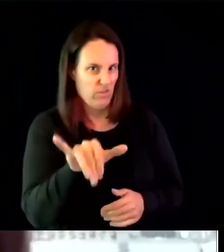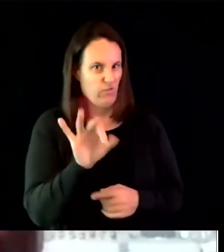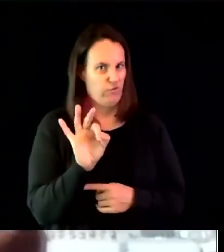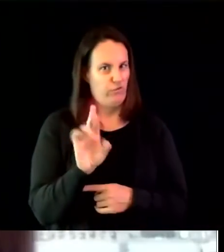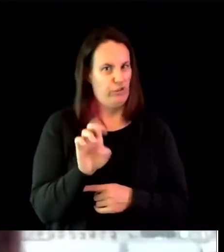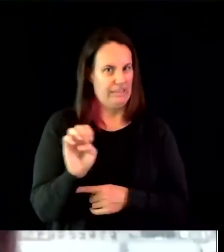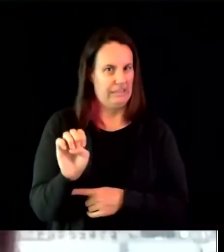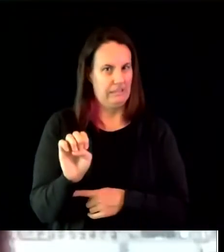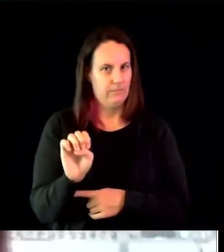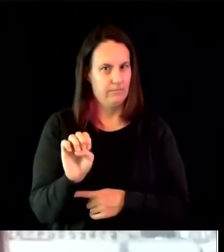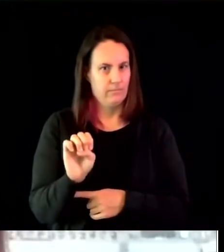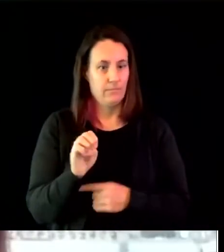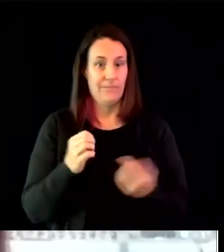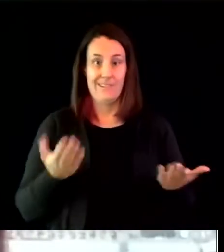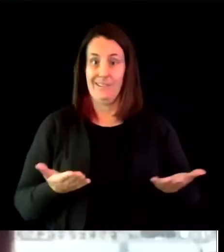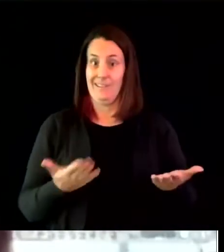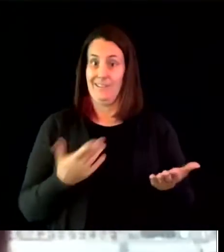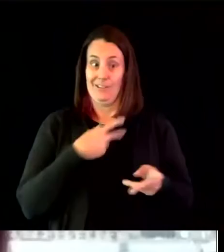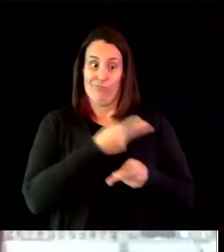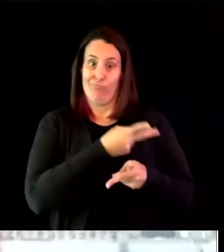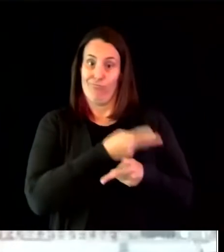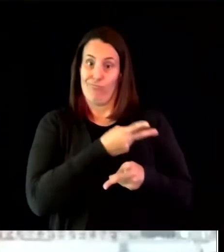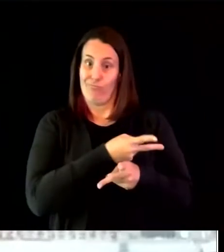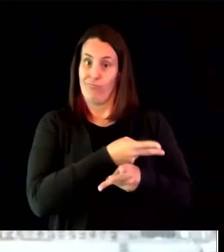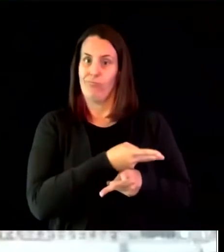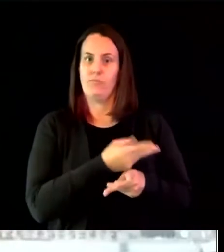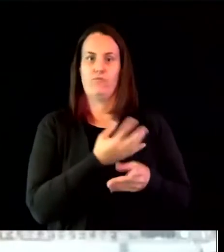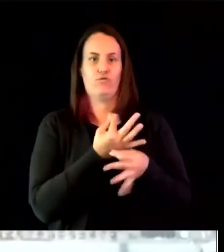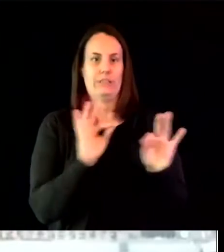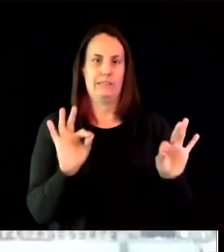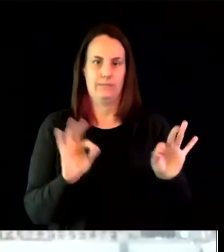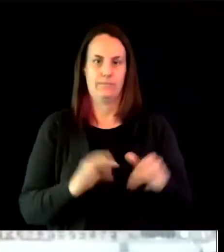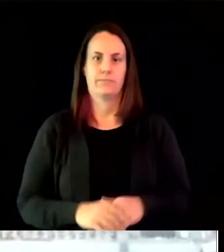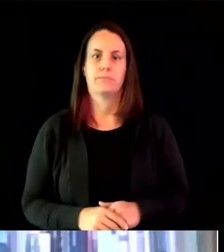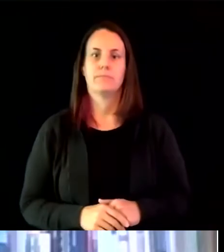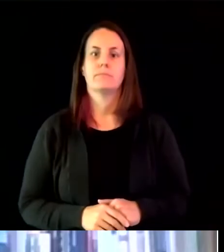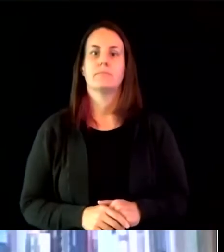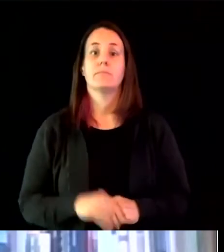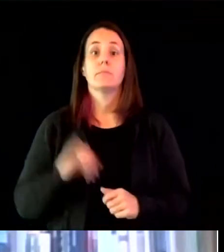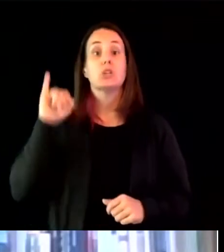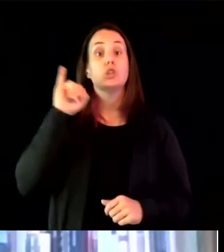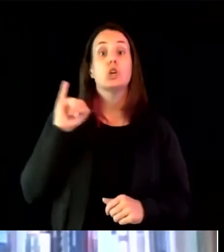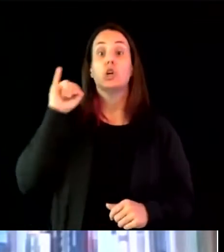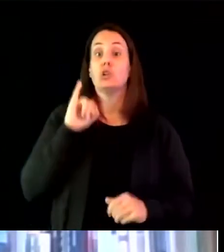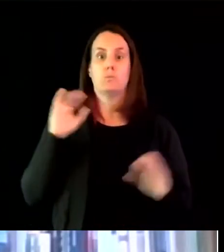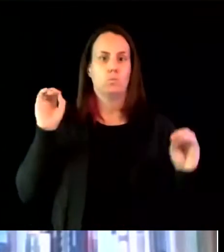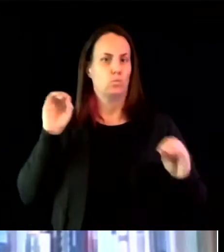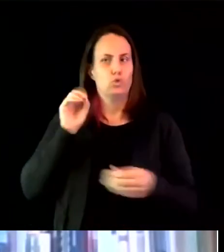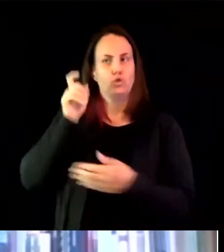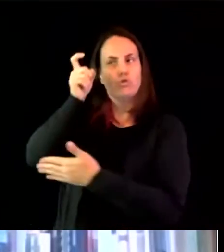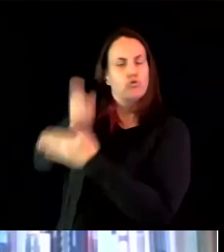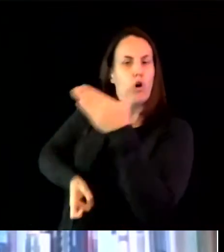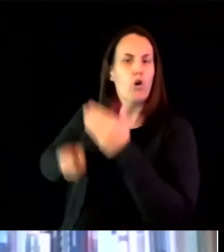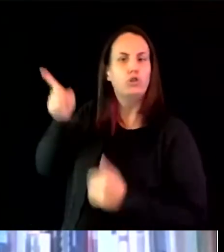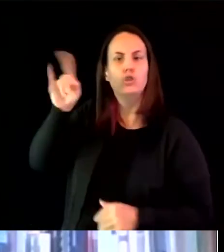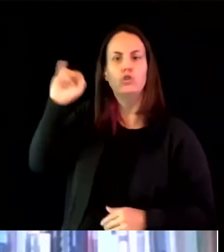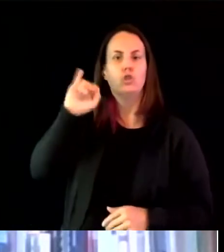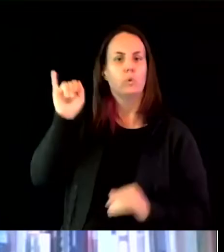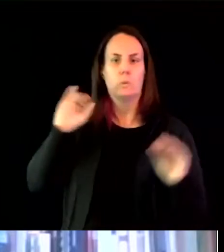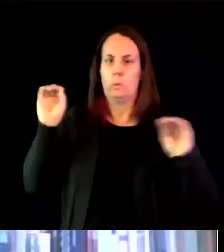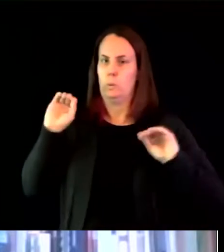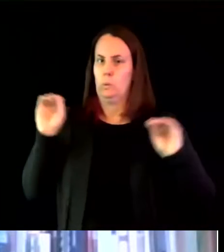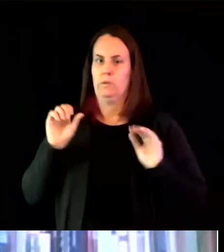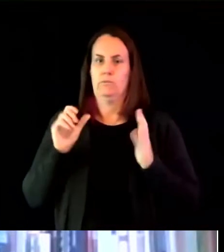their insurance will not be charged as well. And the funding for that comes through the Federal